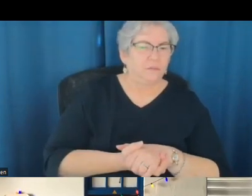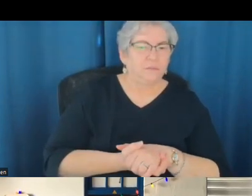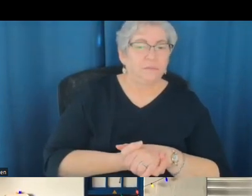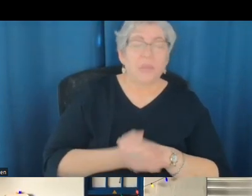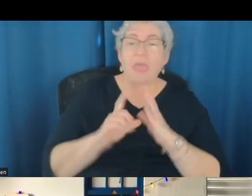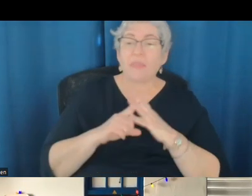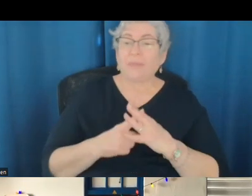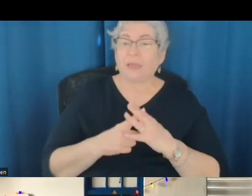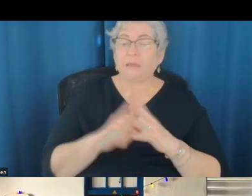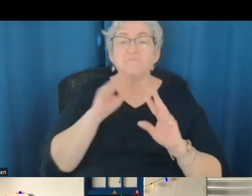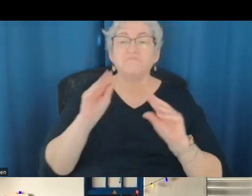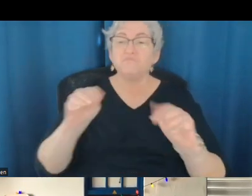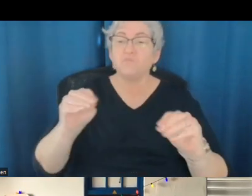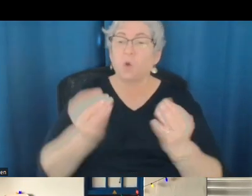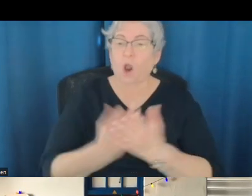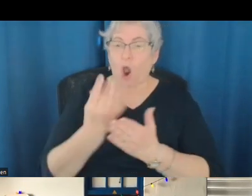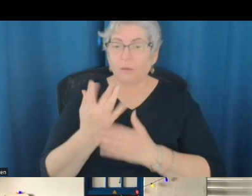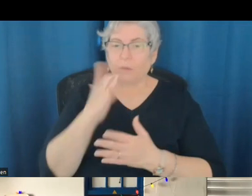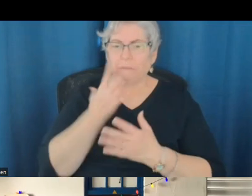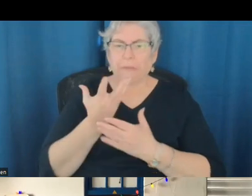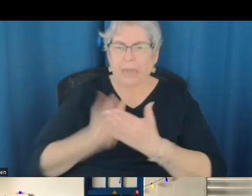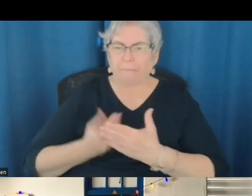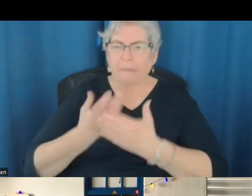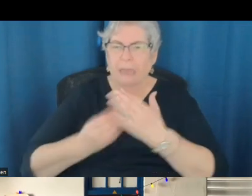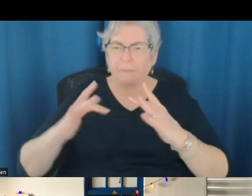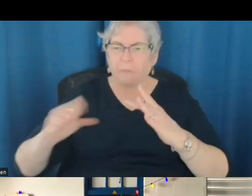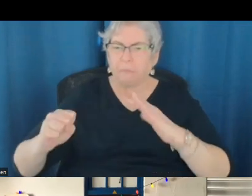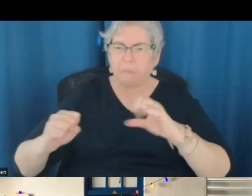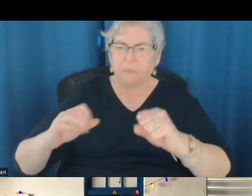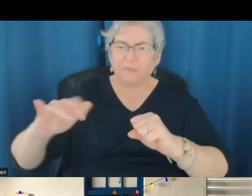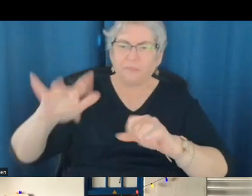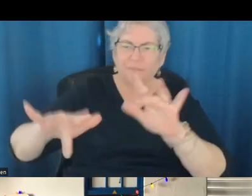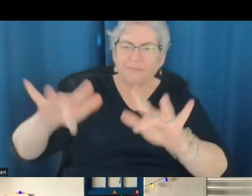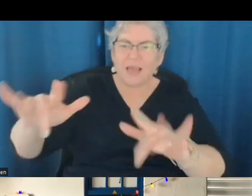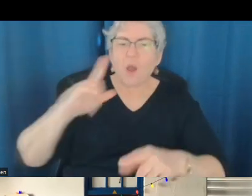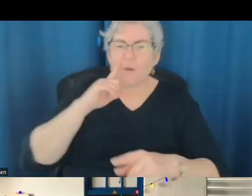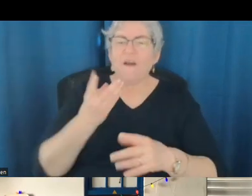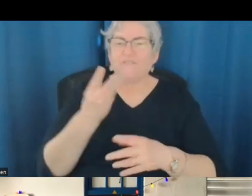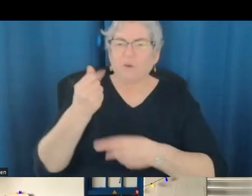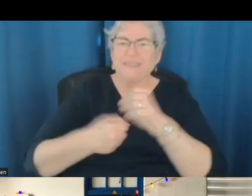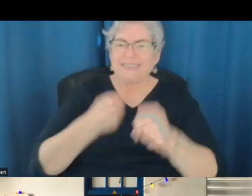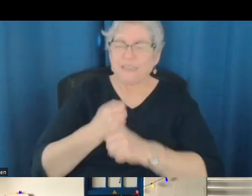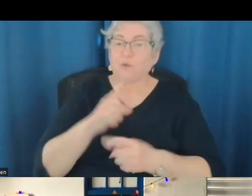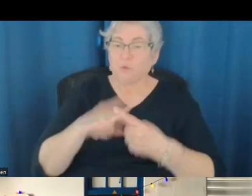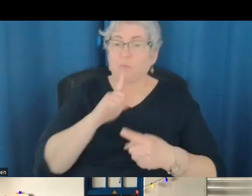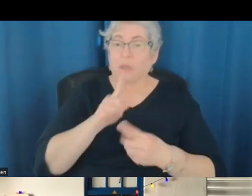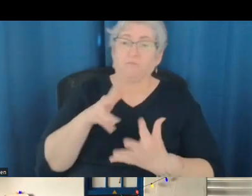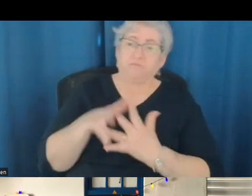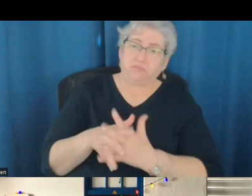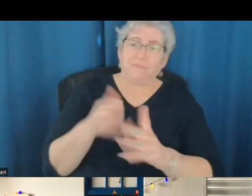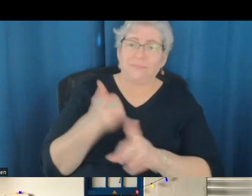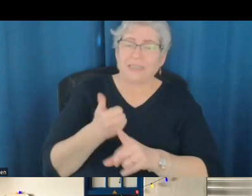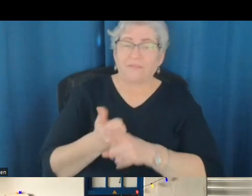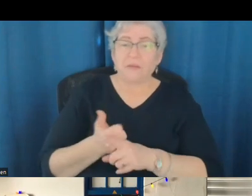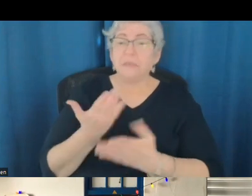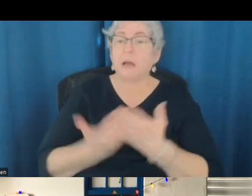Initially, after installing your garden, there will be gaps between the plants. It takes a few seasons for plants to get established. You may also